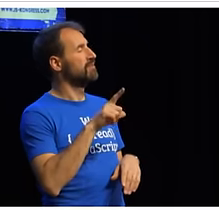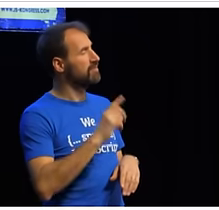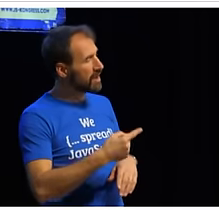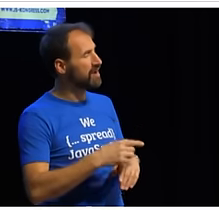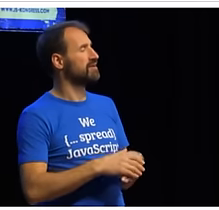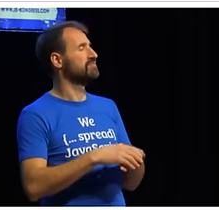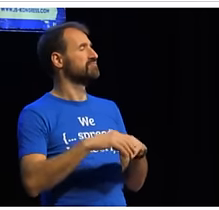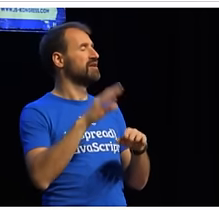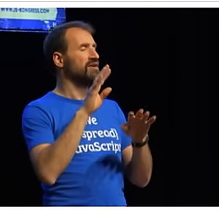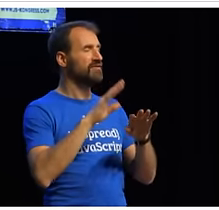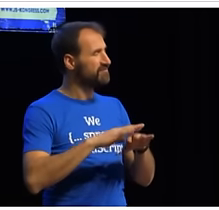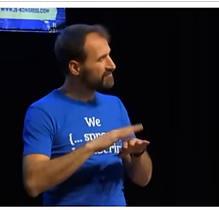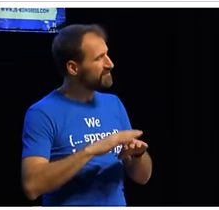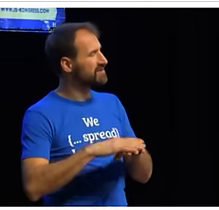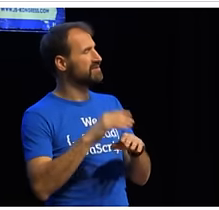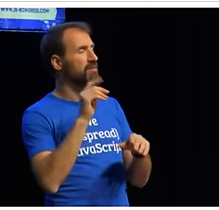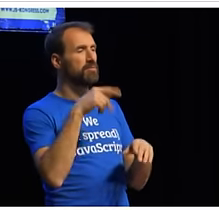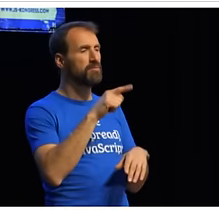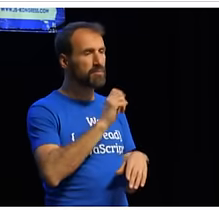flat map, and debounce time.